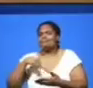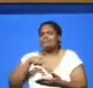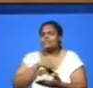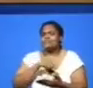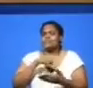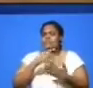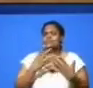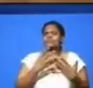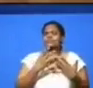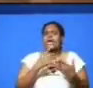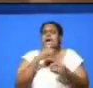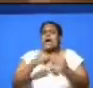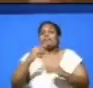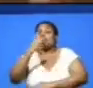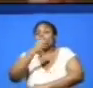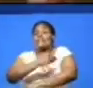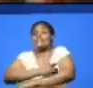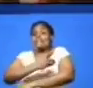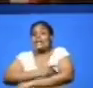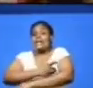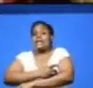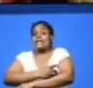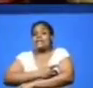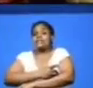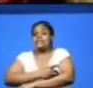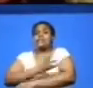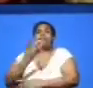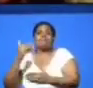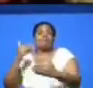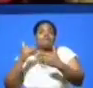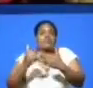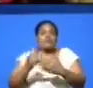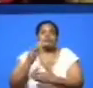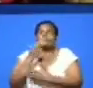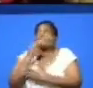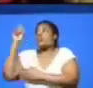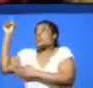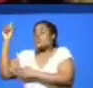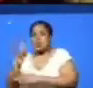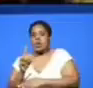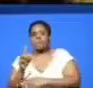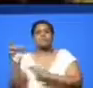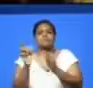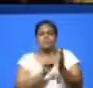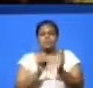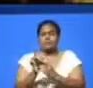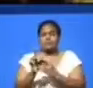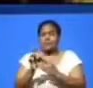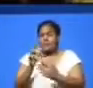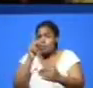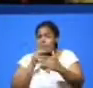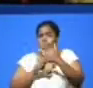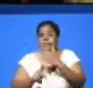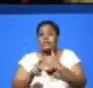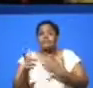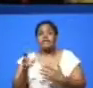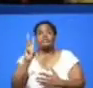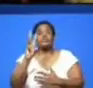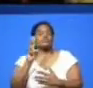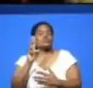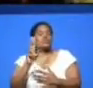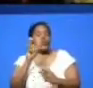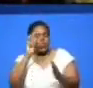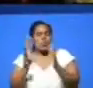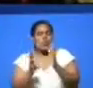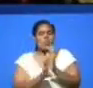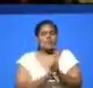up to the coming of Jesus. So it predicts here that the two witnesses